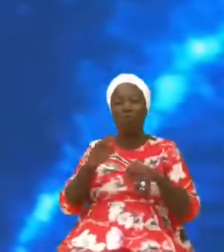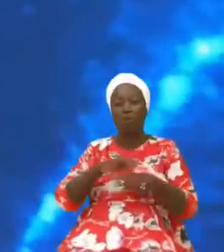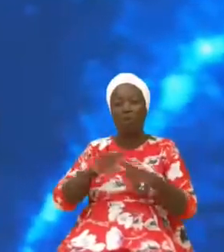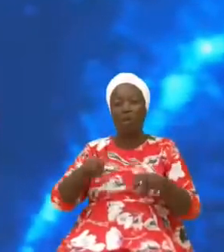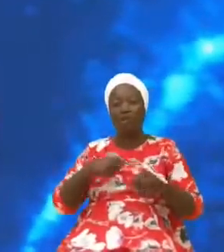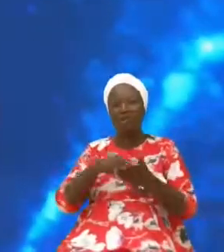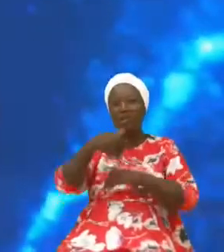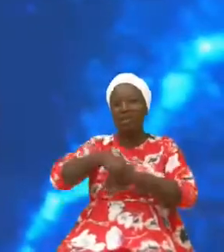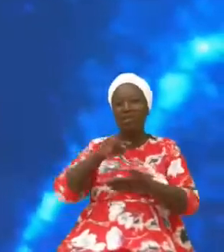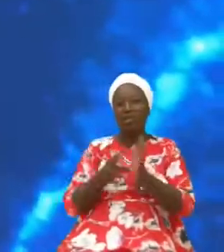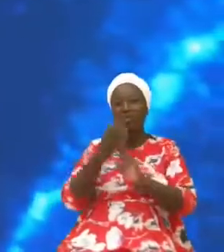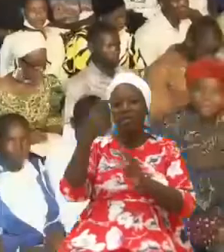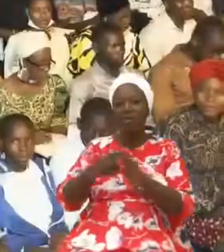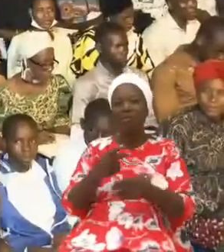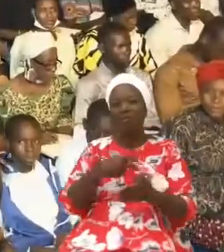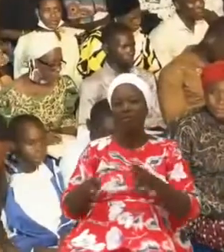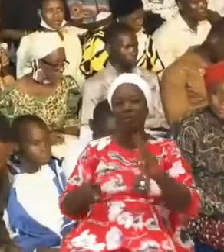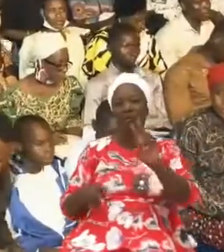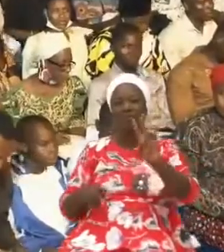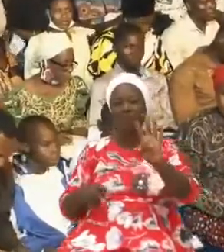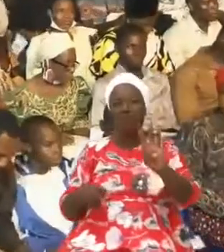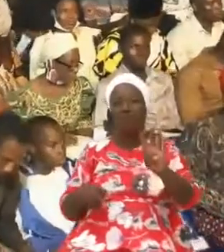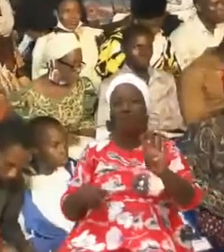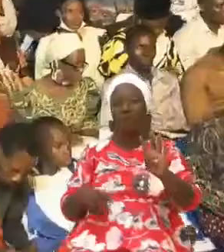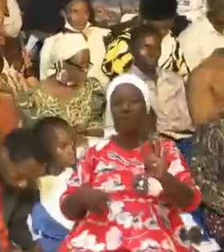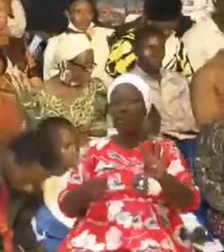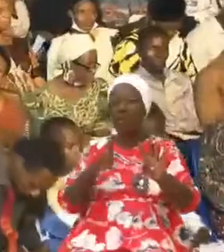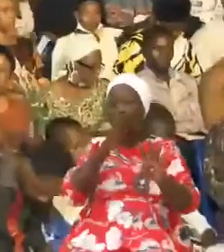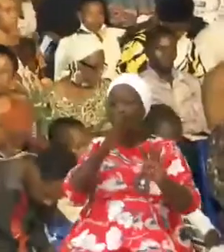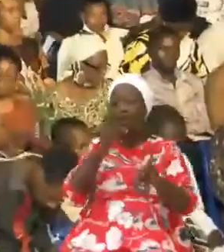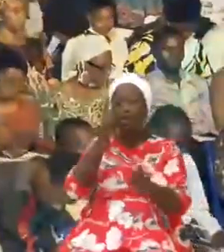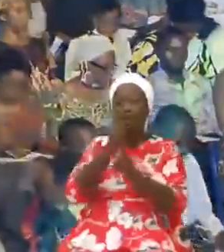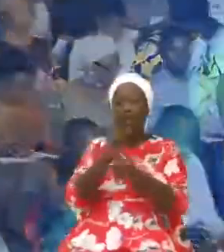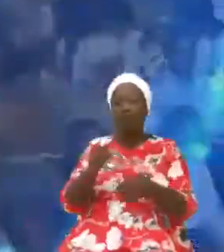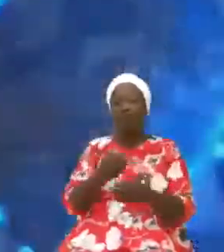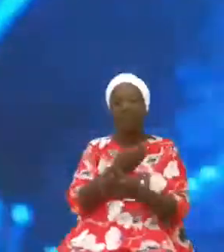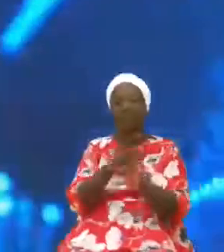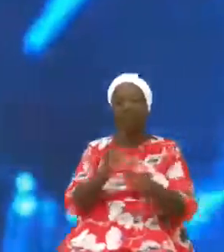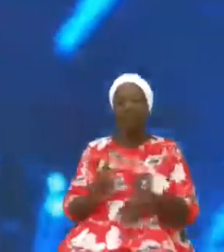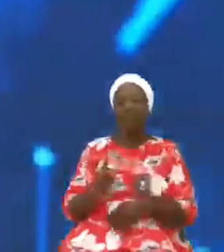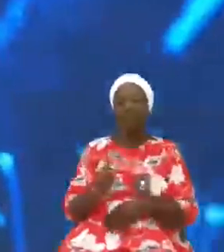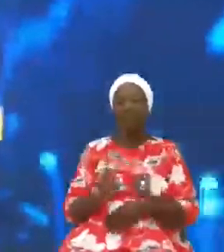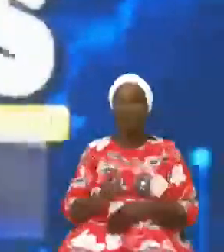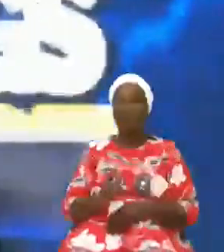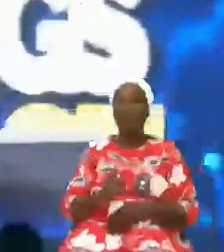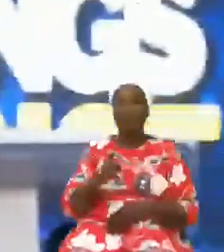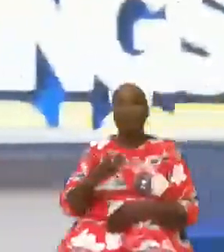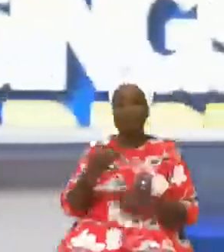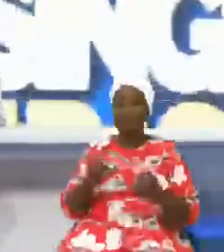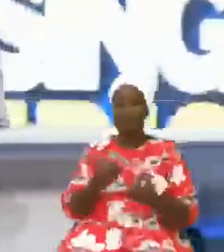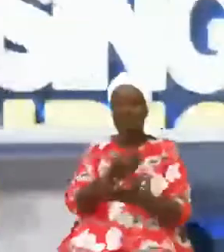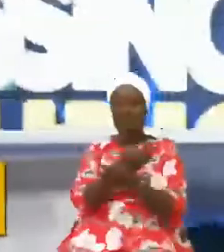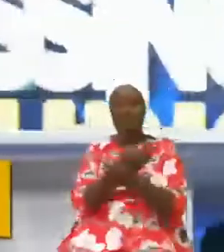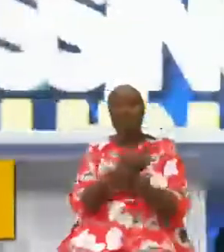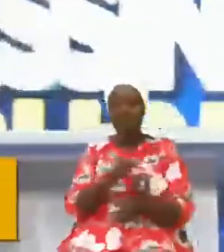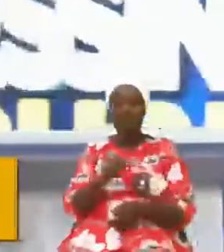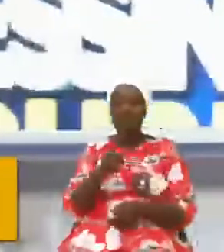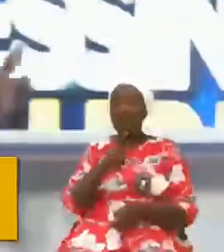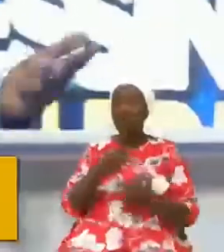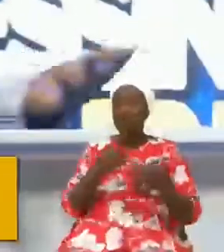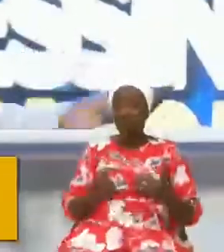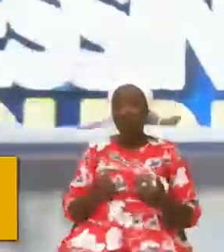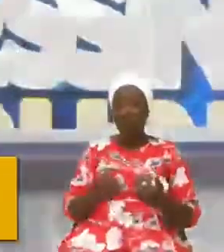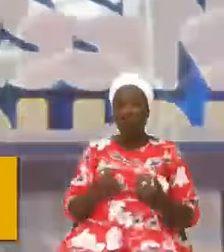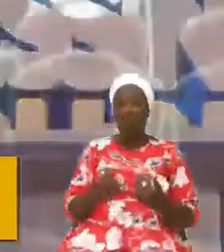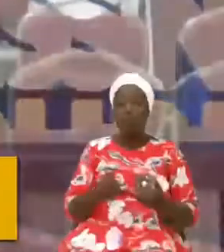come to you tonight. Look at verse 24. In verse 24, it says, being justified freely, you